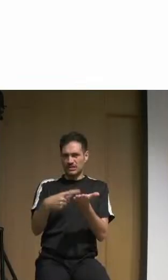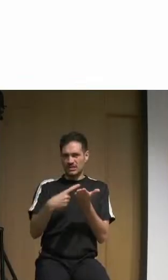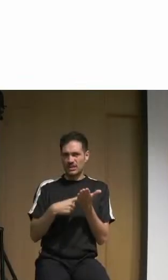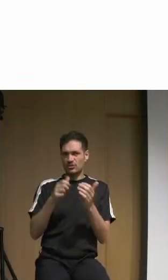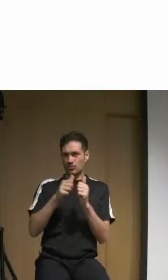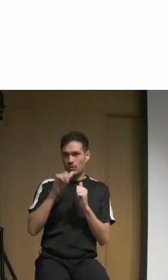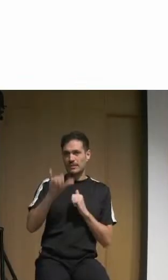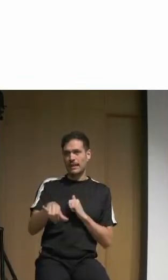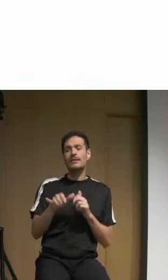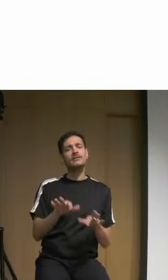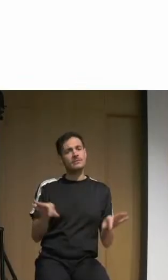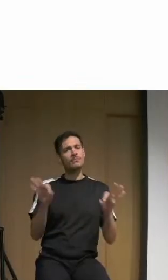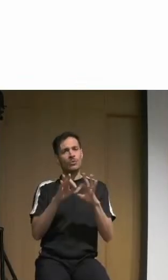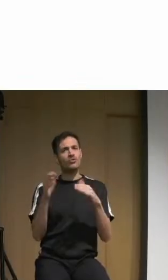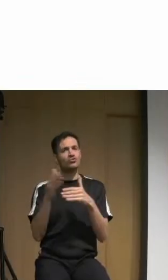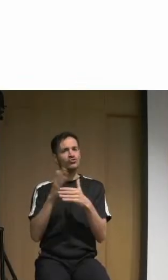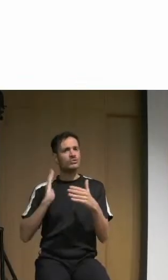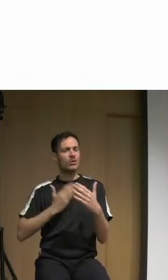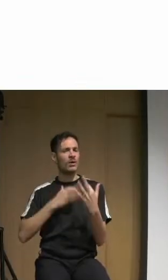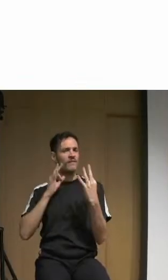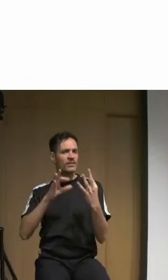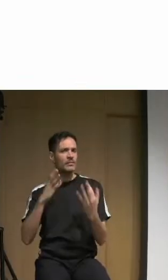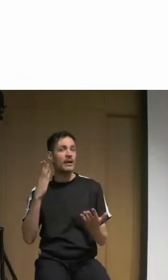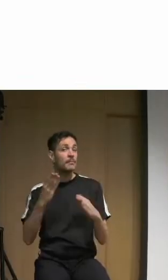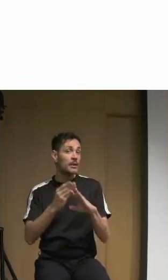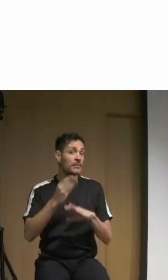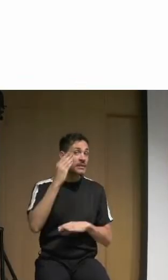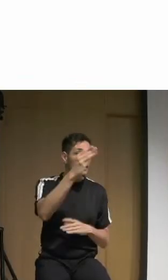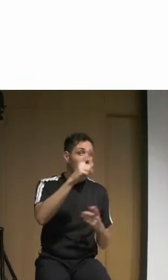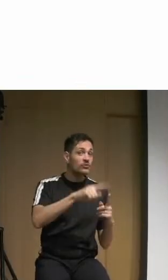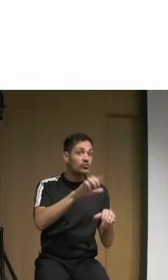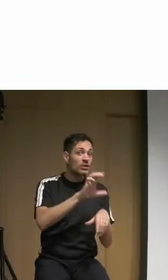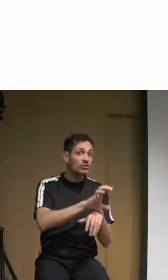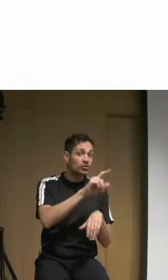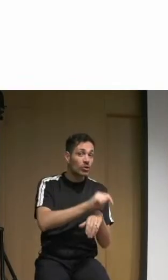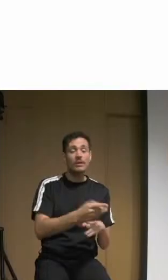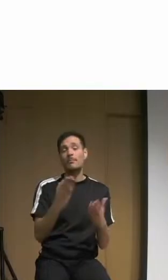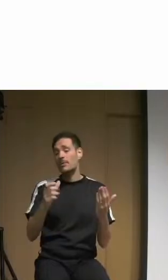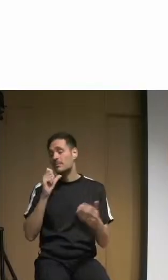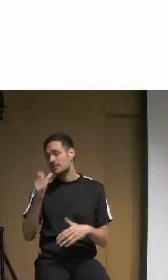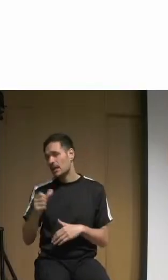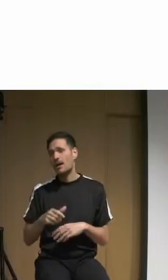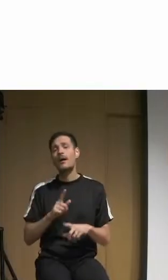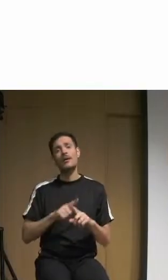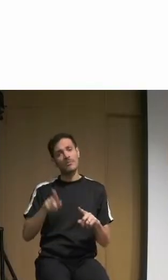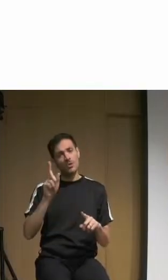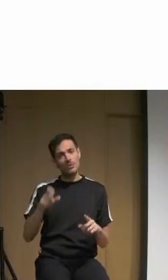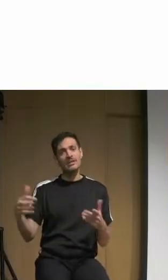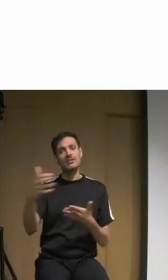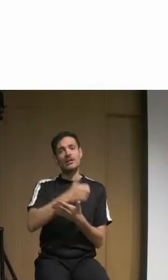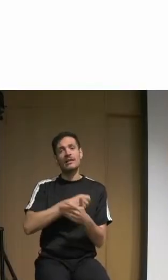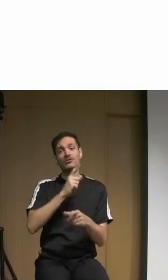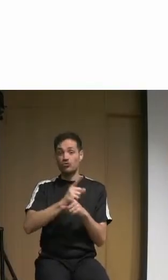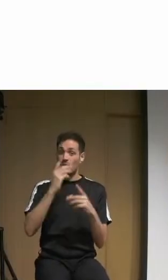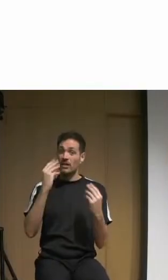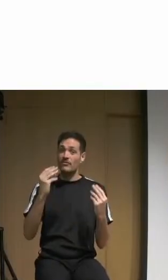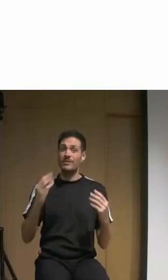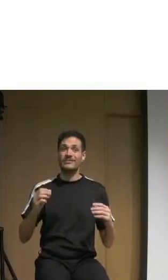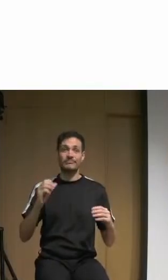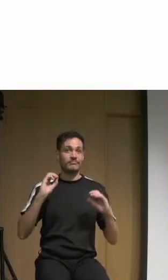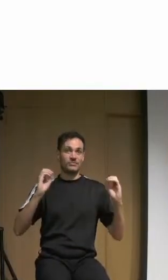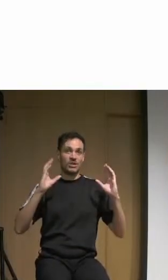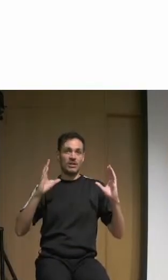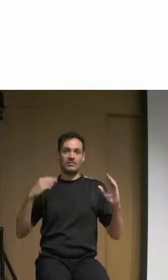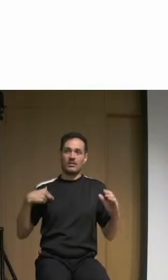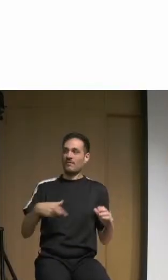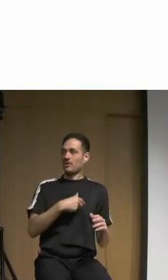our feedback, whether it goes to the consultant or not. We need to make sure that we get the right information, and none of us were at all those 4 sessions, so we